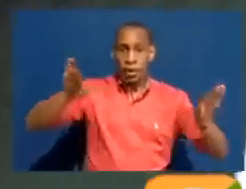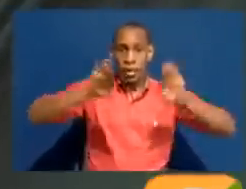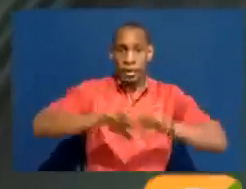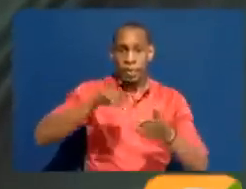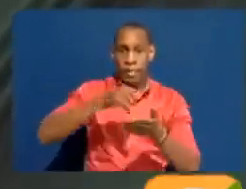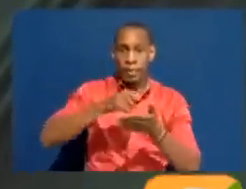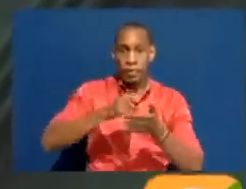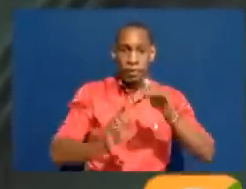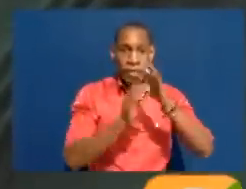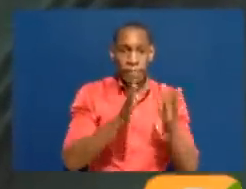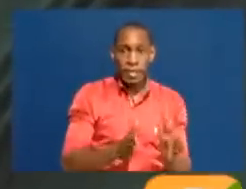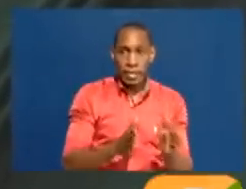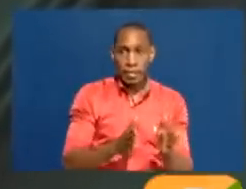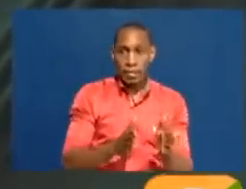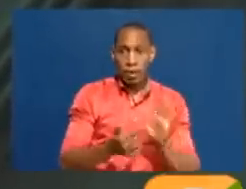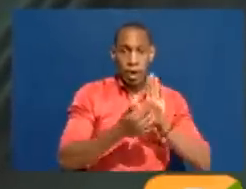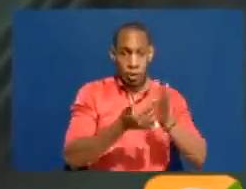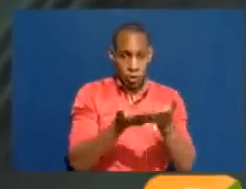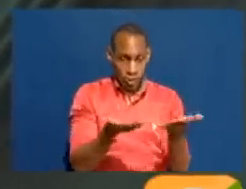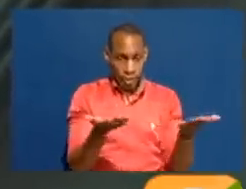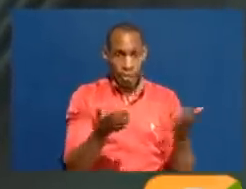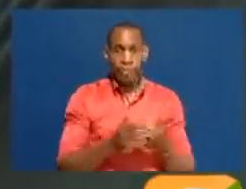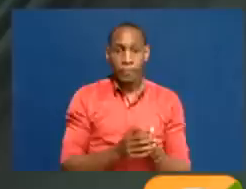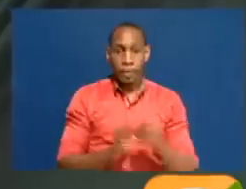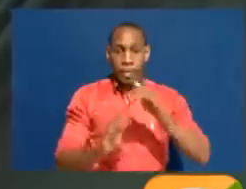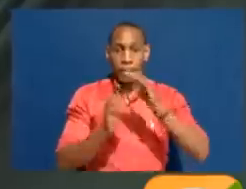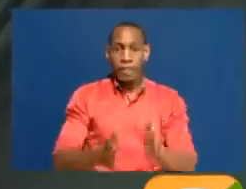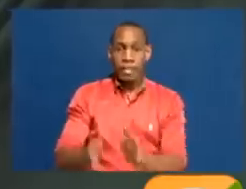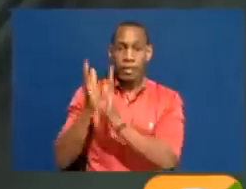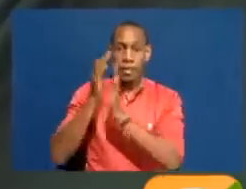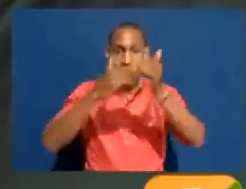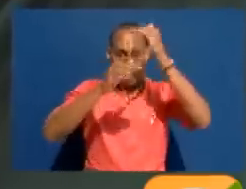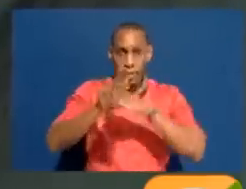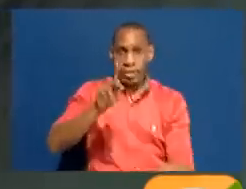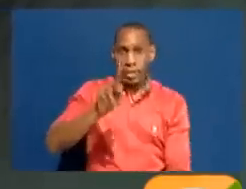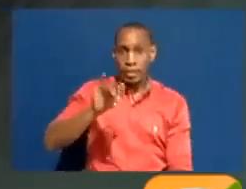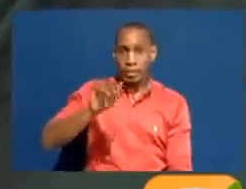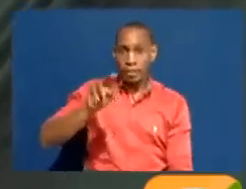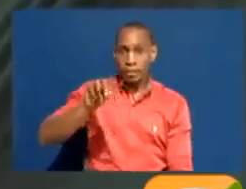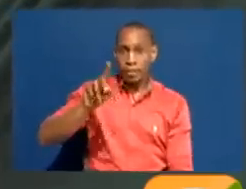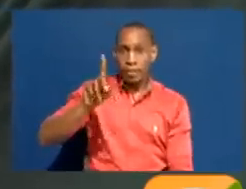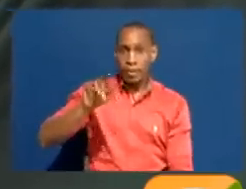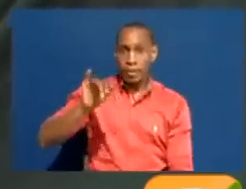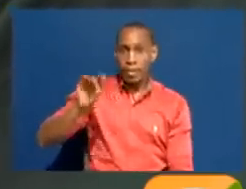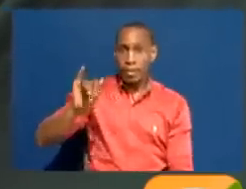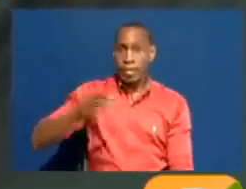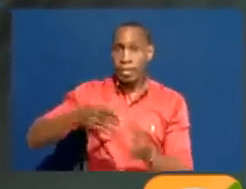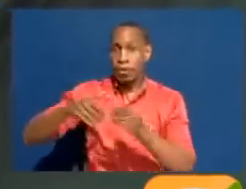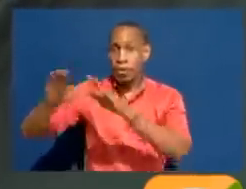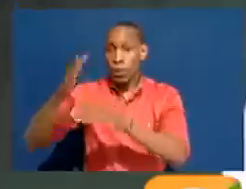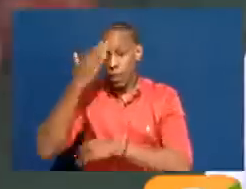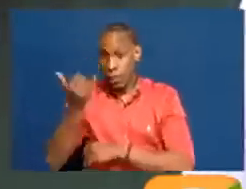wale waziri mumeonyeshwa hapa, waziri wa usalama Professor Kindiki hayuko hapa. Kwa